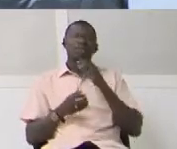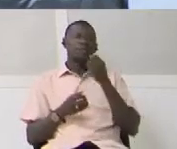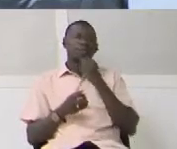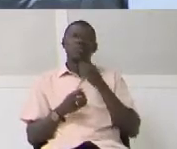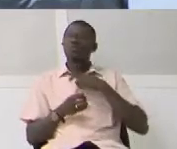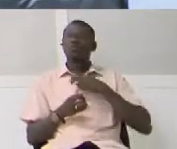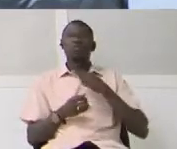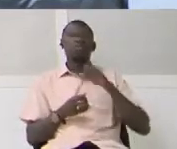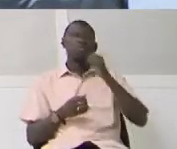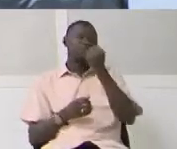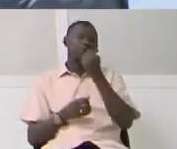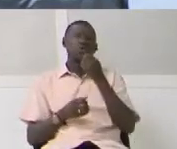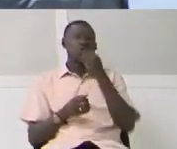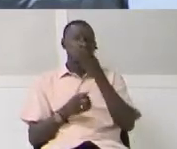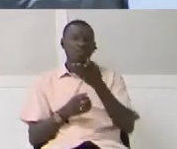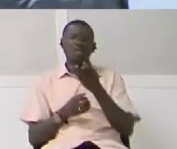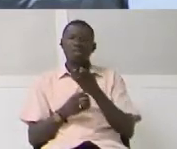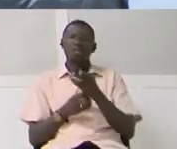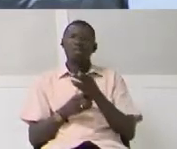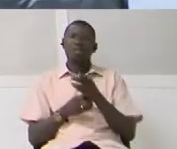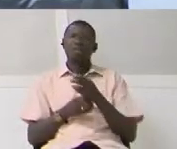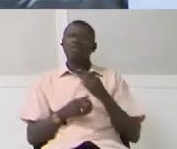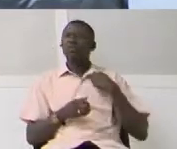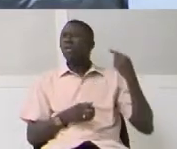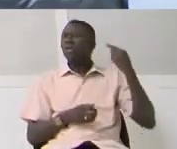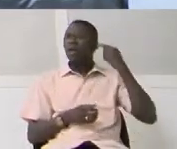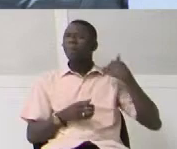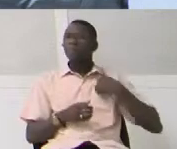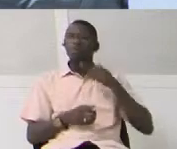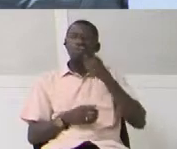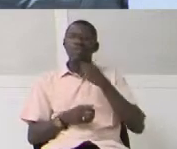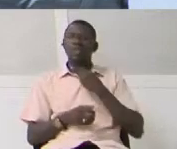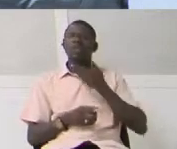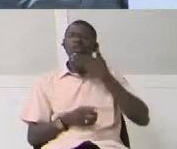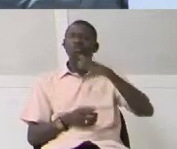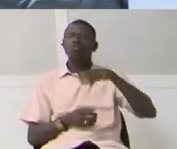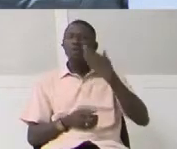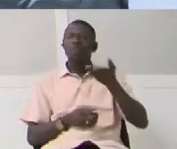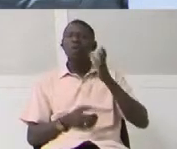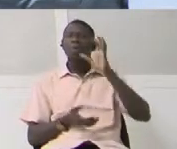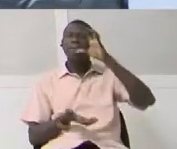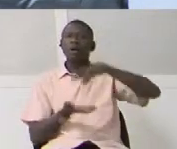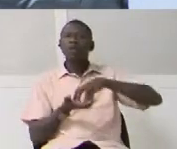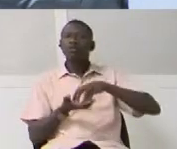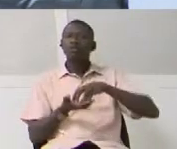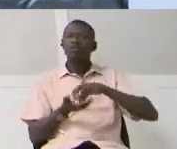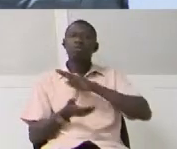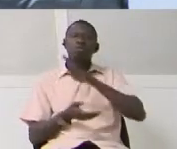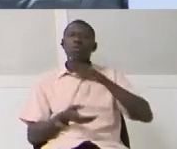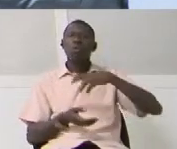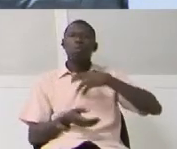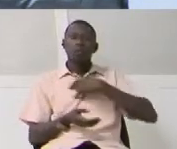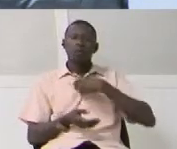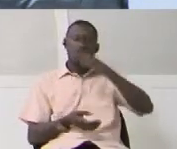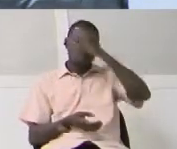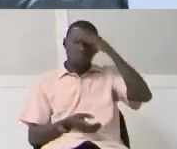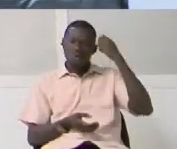Because it is not displeasing to hear people say the youth of Banjul don't want to work.